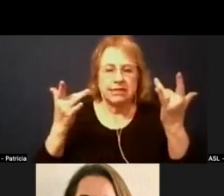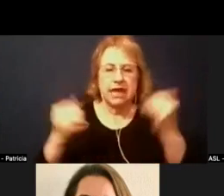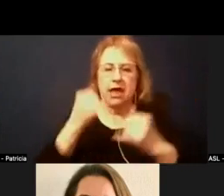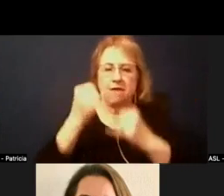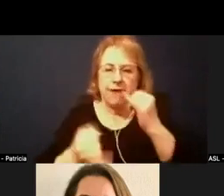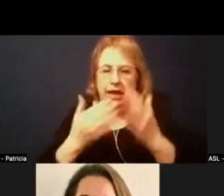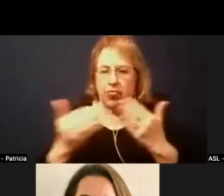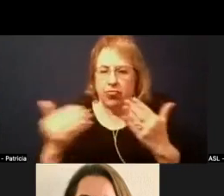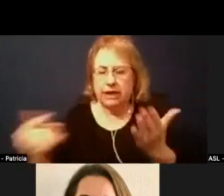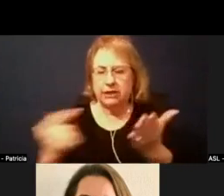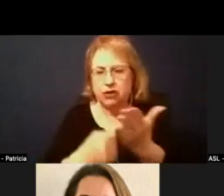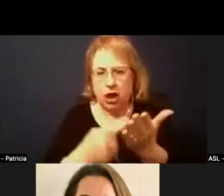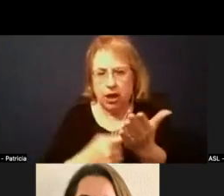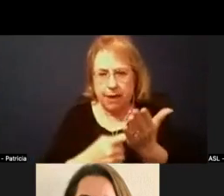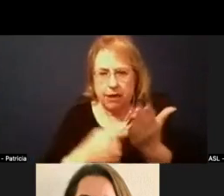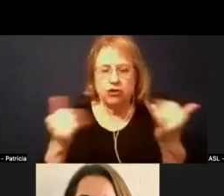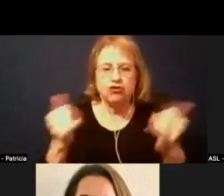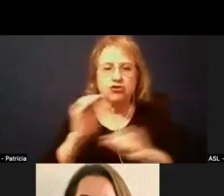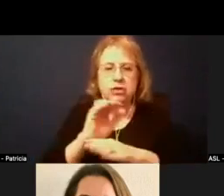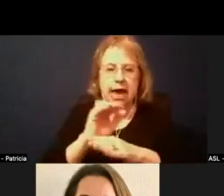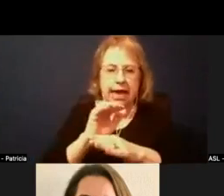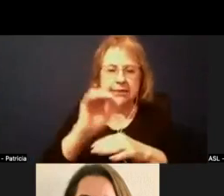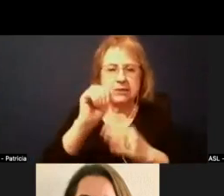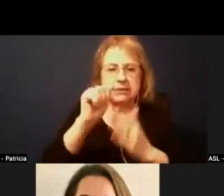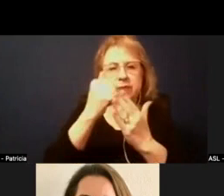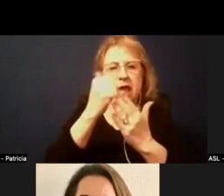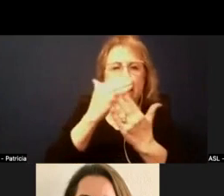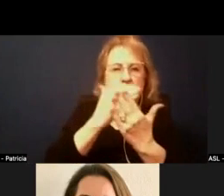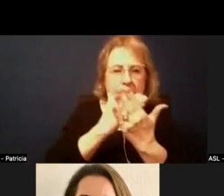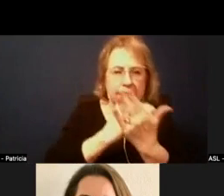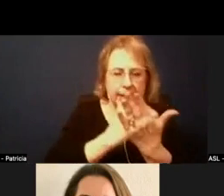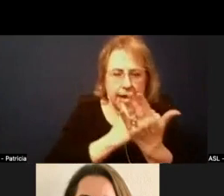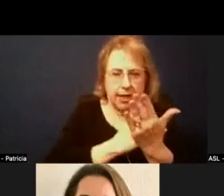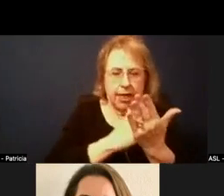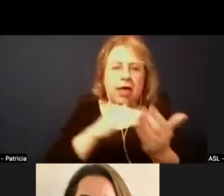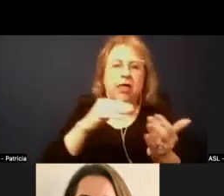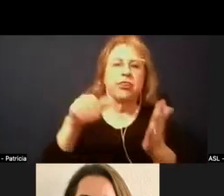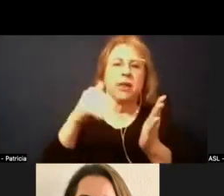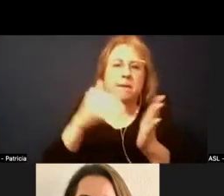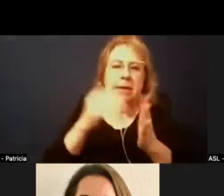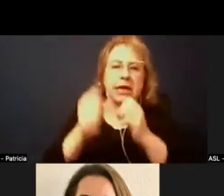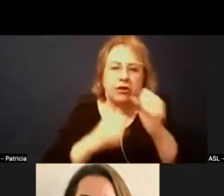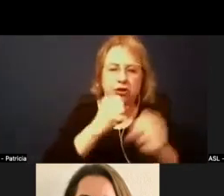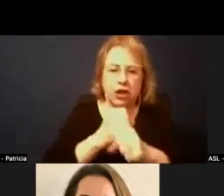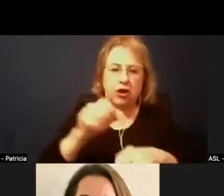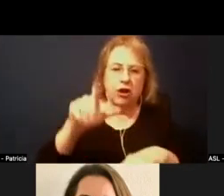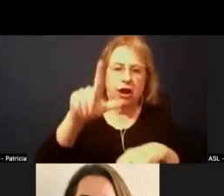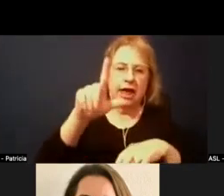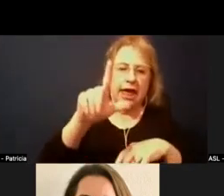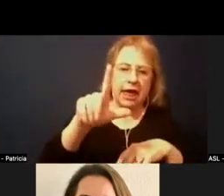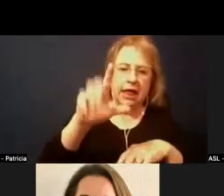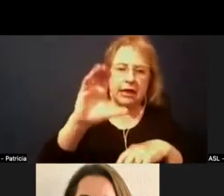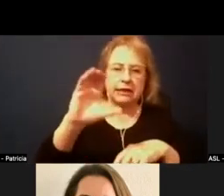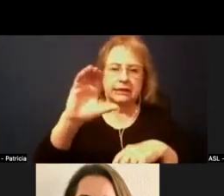I noticed that on tonight's agenda you'll be going through the mid-year LCAP updates. I know